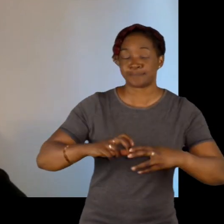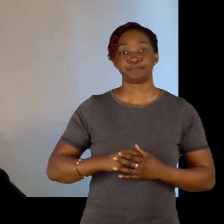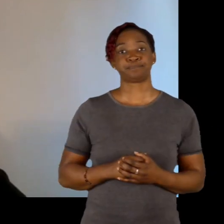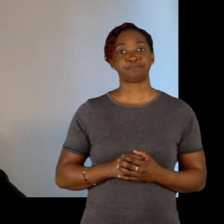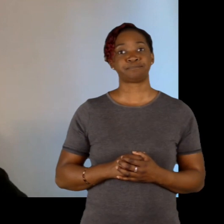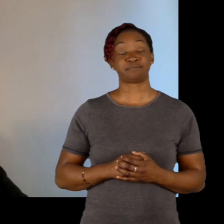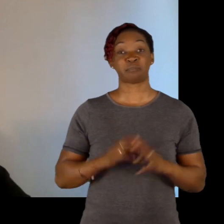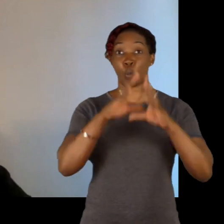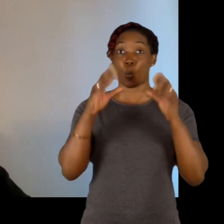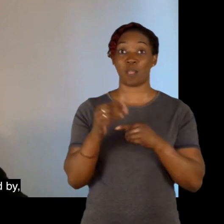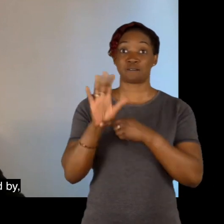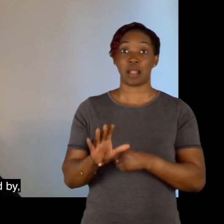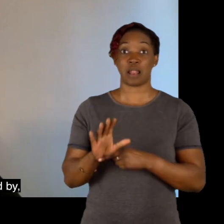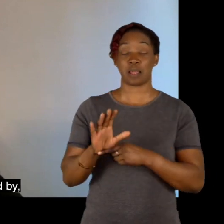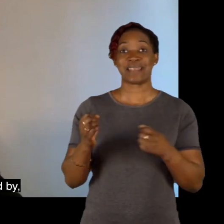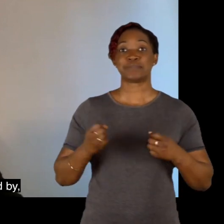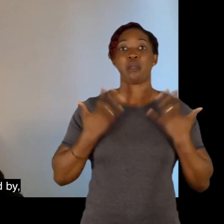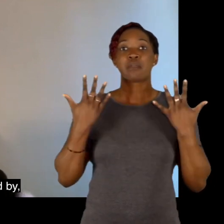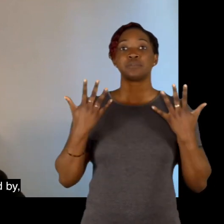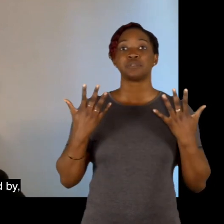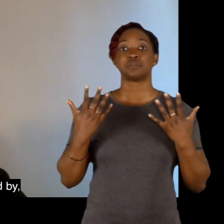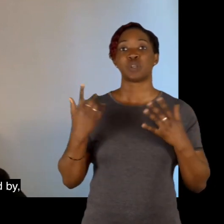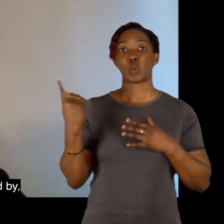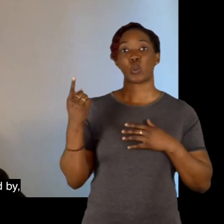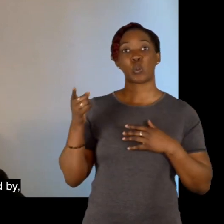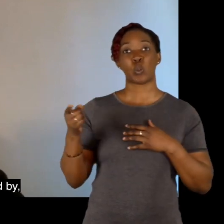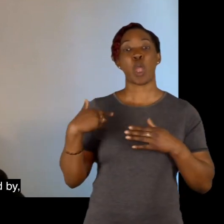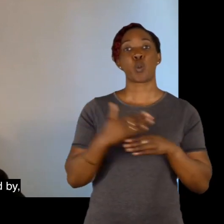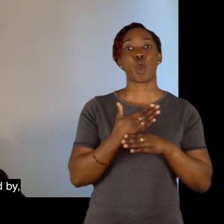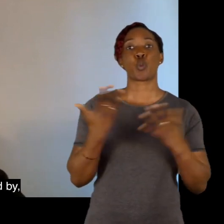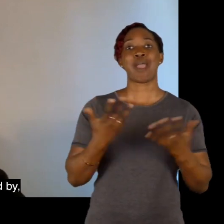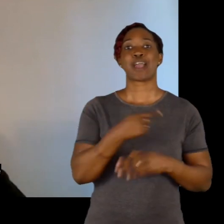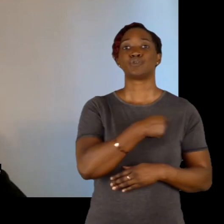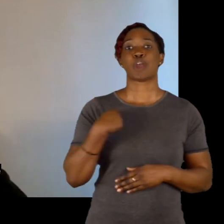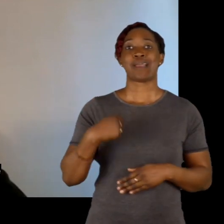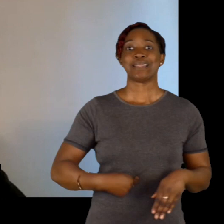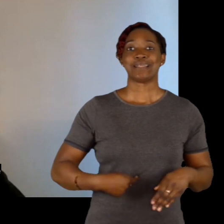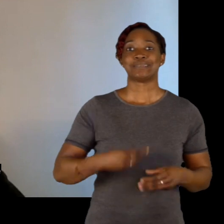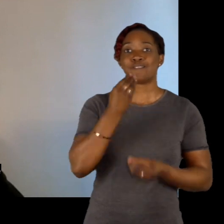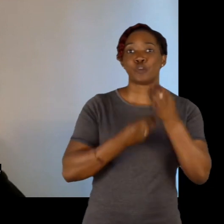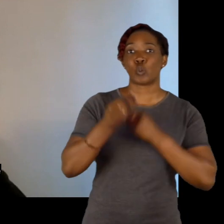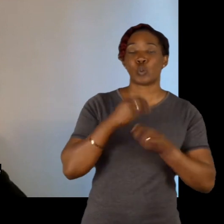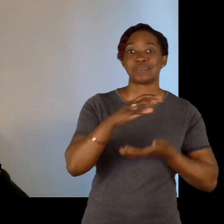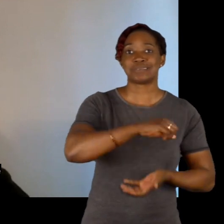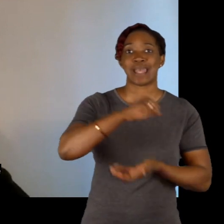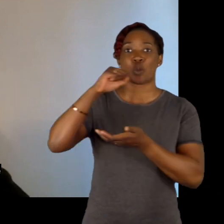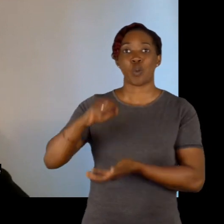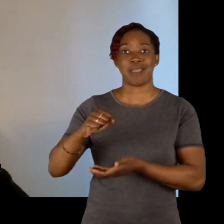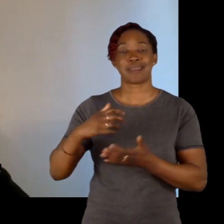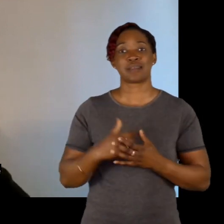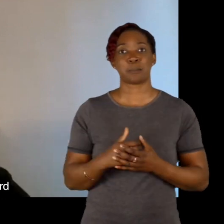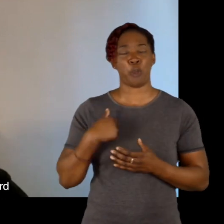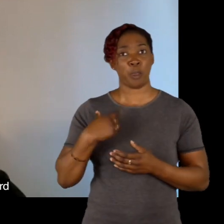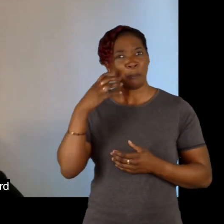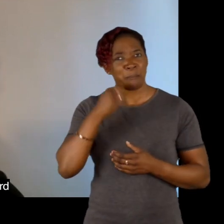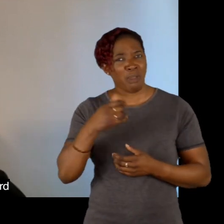he decides to investigate. The whole film was inspired by I used to work at a Chinese takeaway, and I